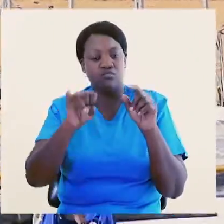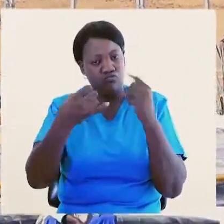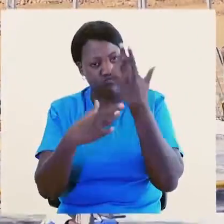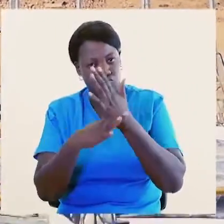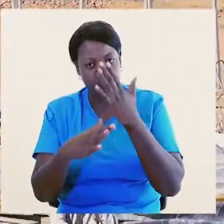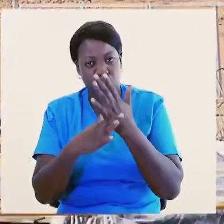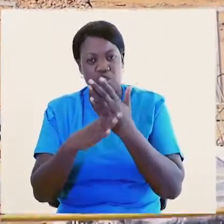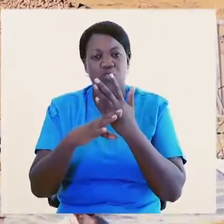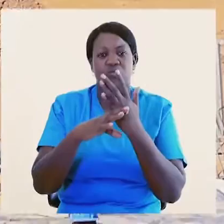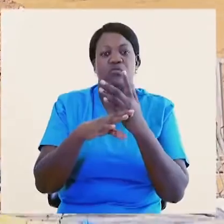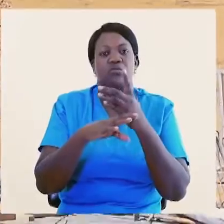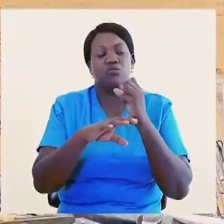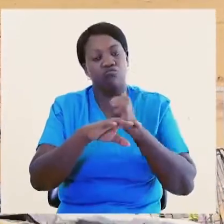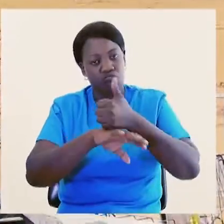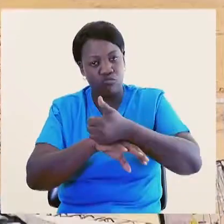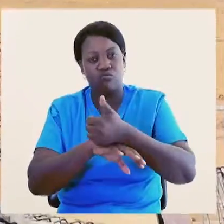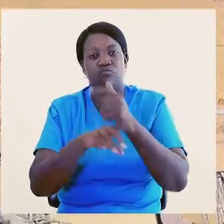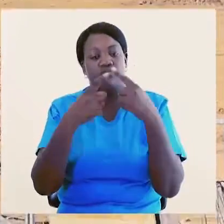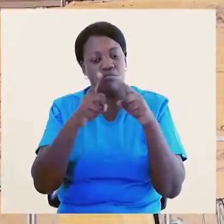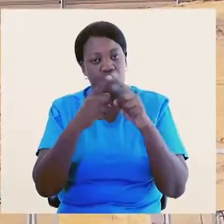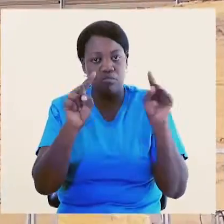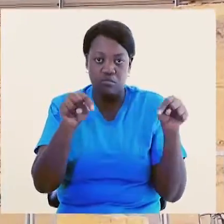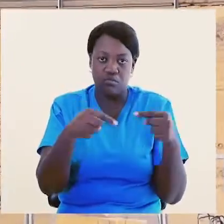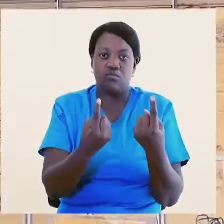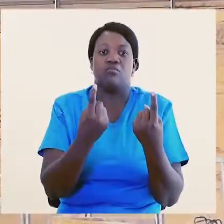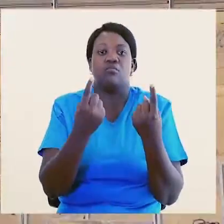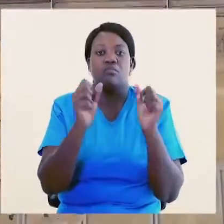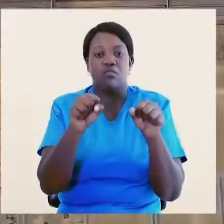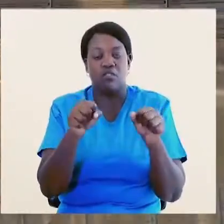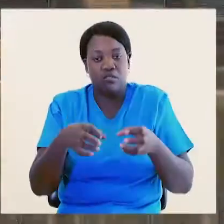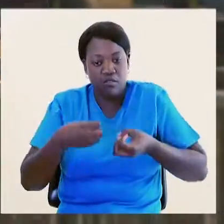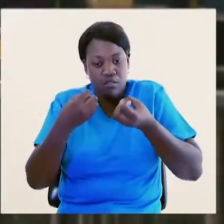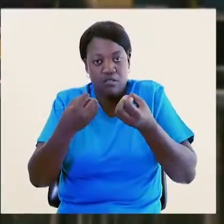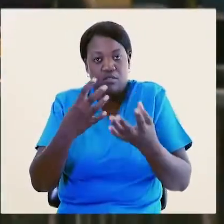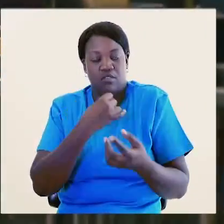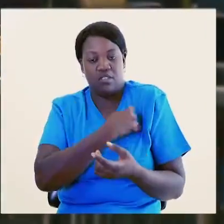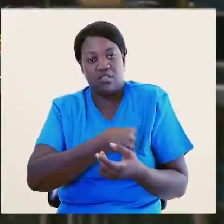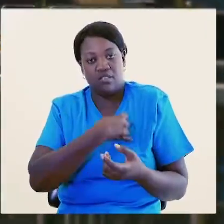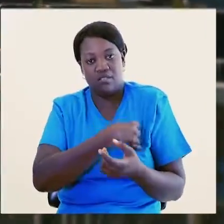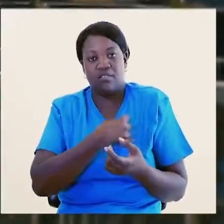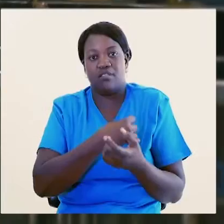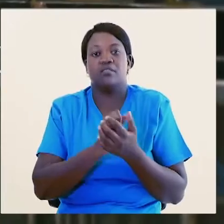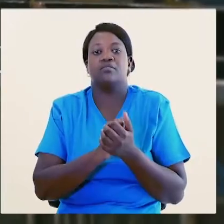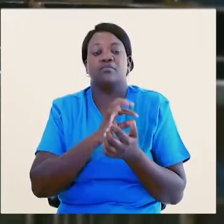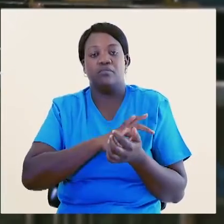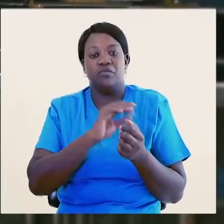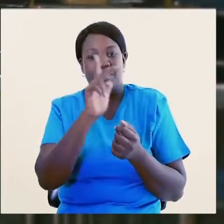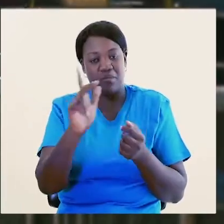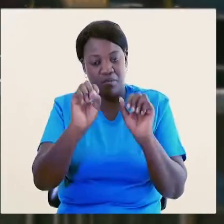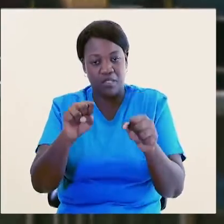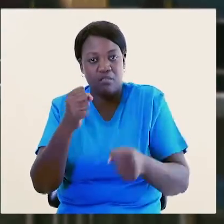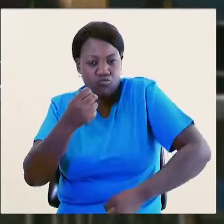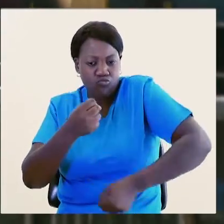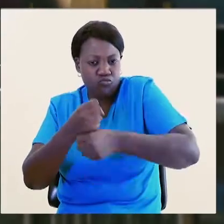requirement opportunities, generating platforms to earn a steady means of living. People need to be supported to become